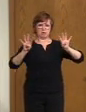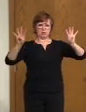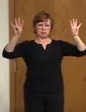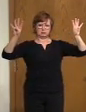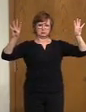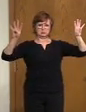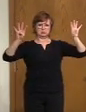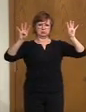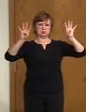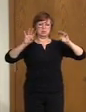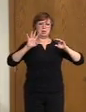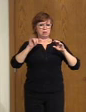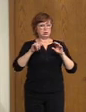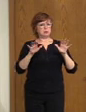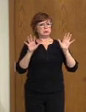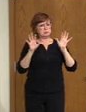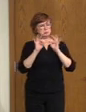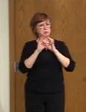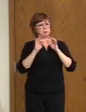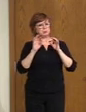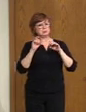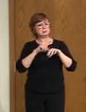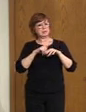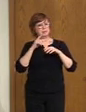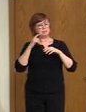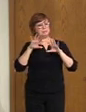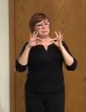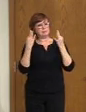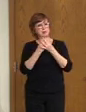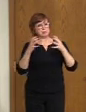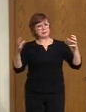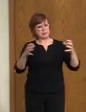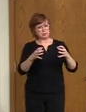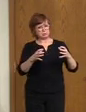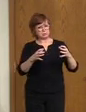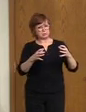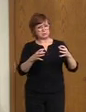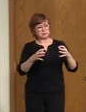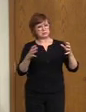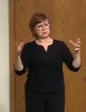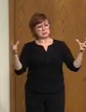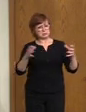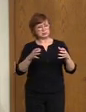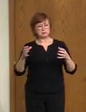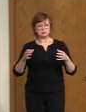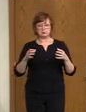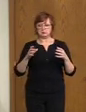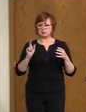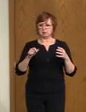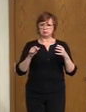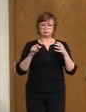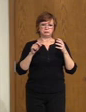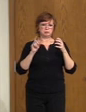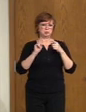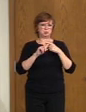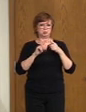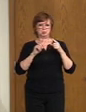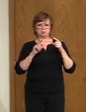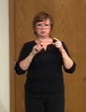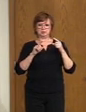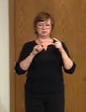time of being with family. But I think with our current case numbers, we need to stay apart but remain connected by other